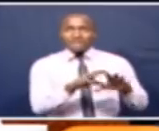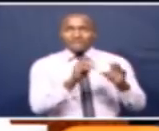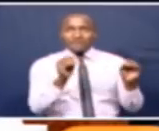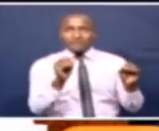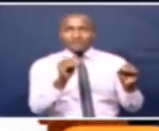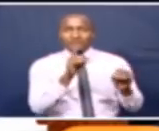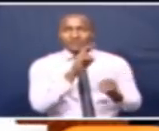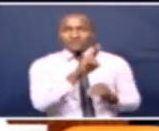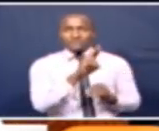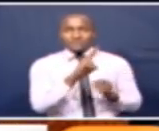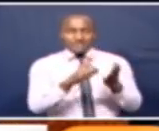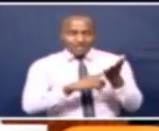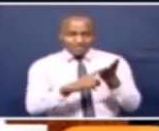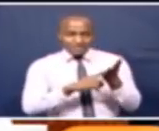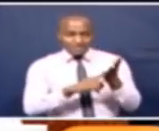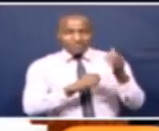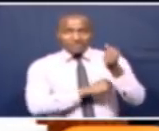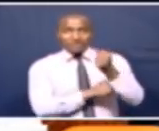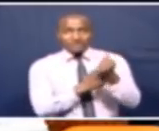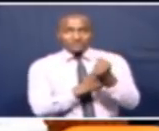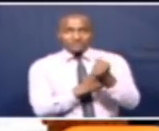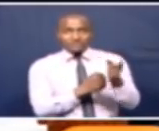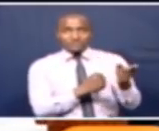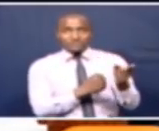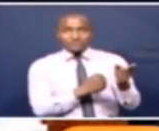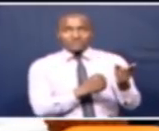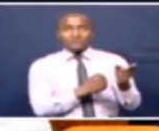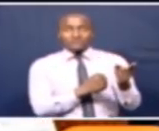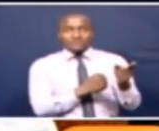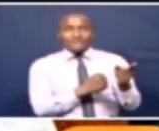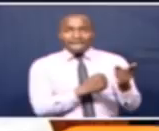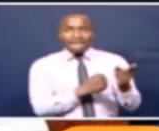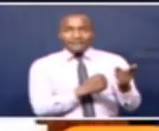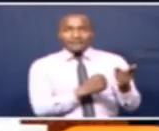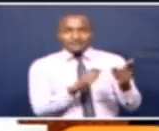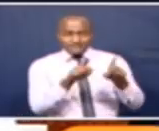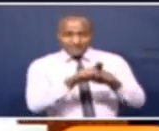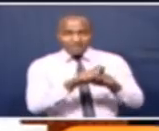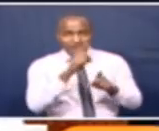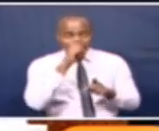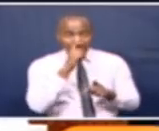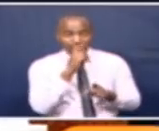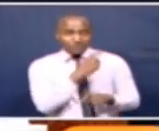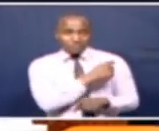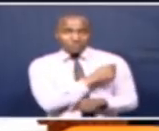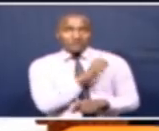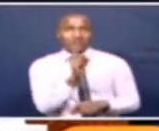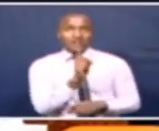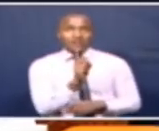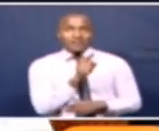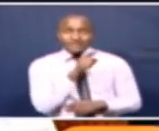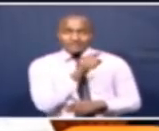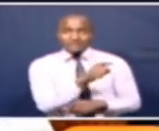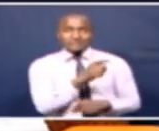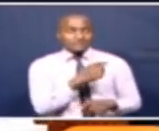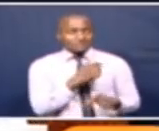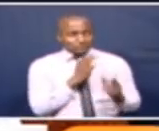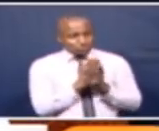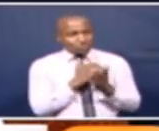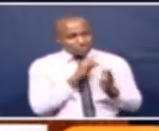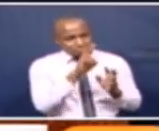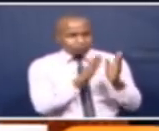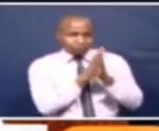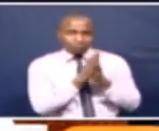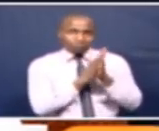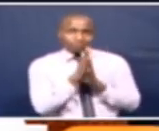Dr. Choksi Albinism Foundation, an ophthalmologist at Aga Khan Hospital, Nairobi. Mm-hmm. She's been my motivation. She's